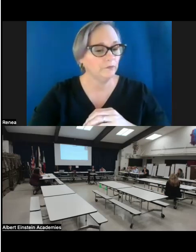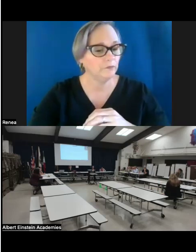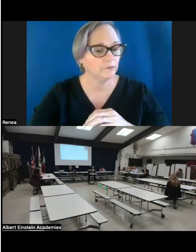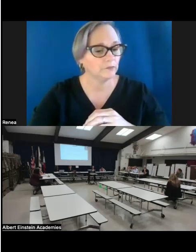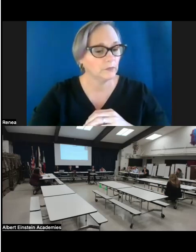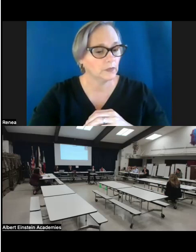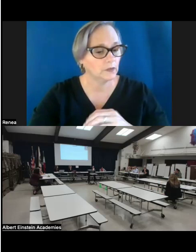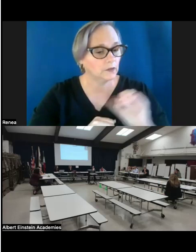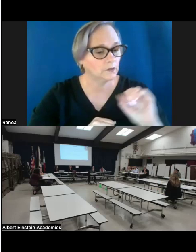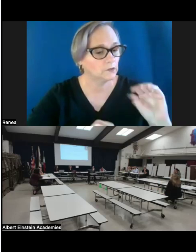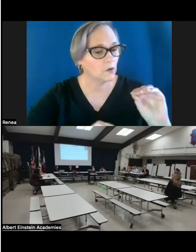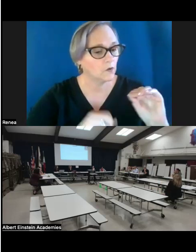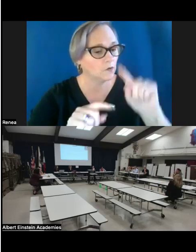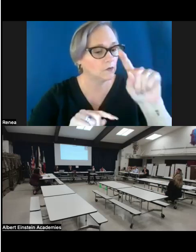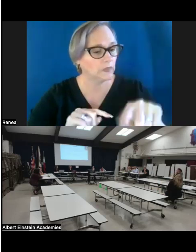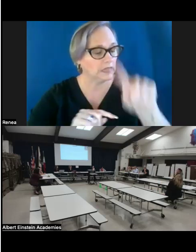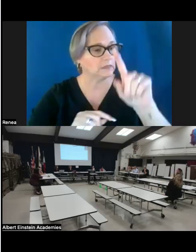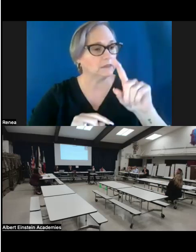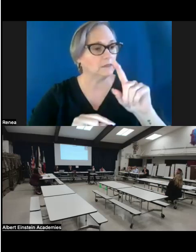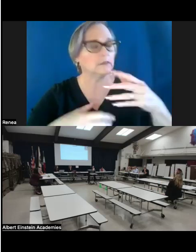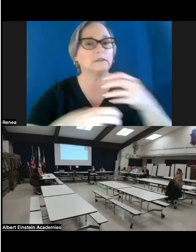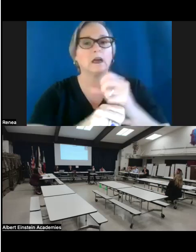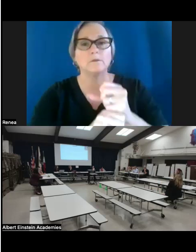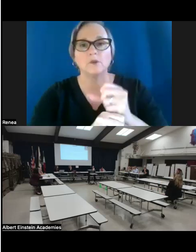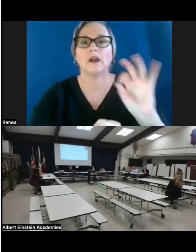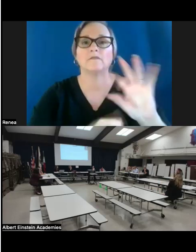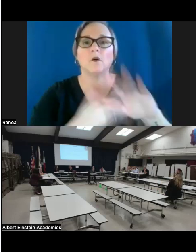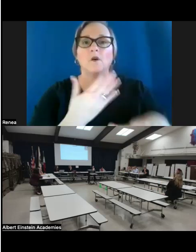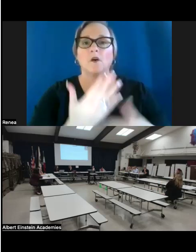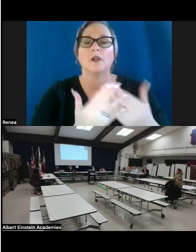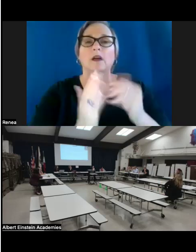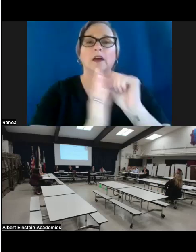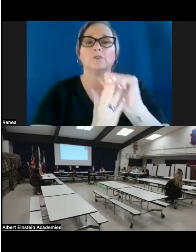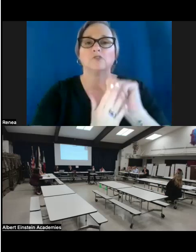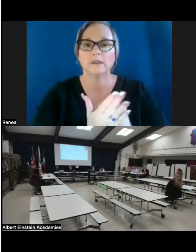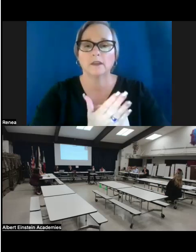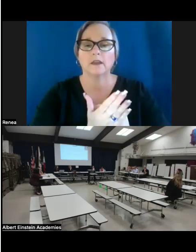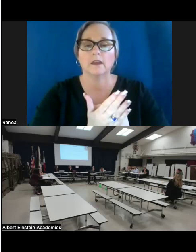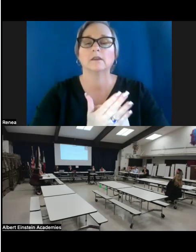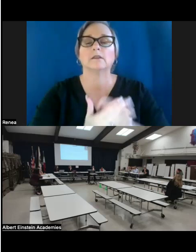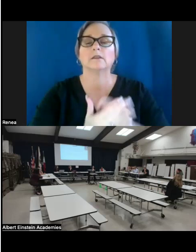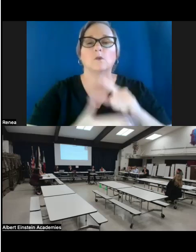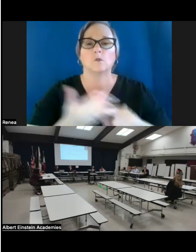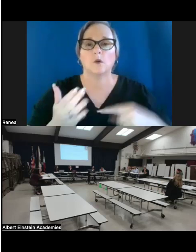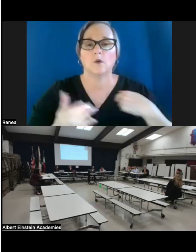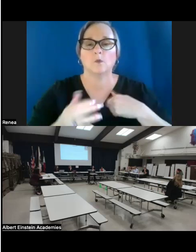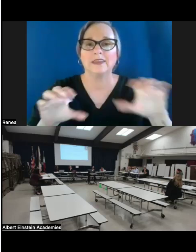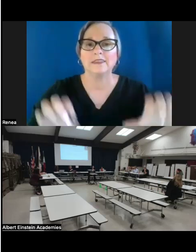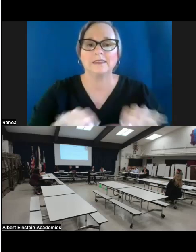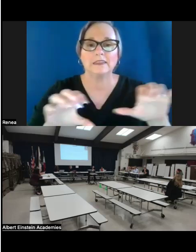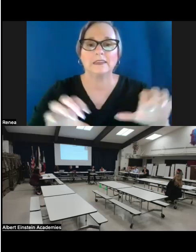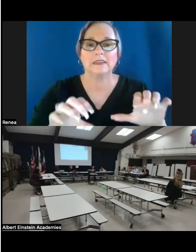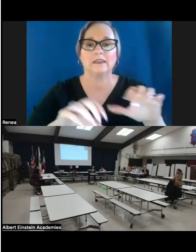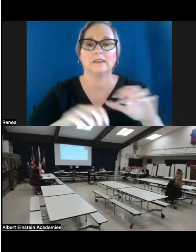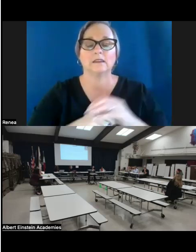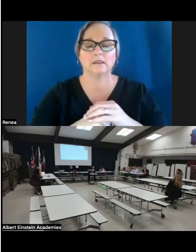a summary of all the agendas and what we did. If there's anything that, reading through that I